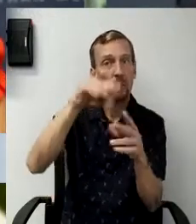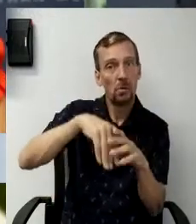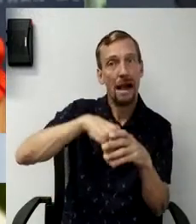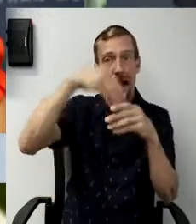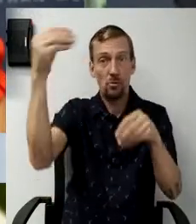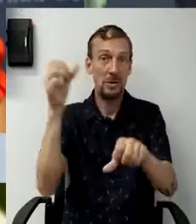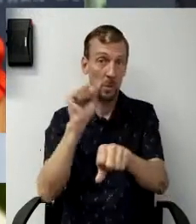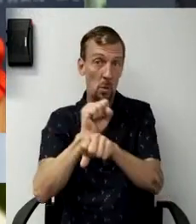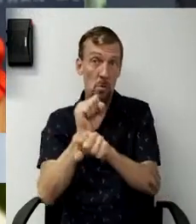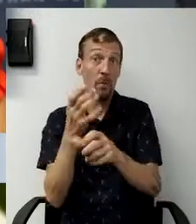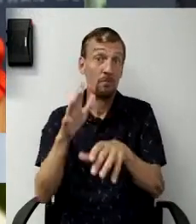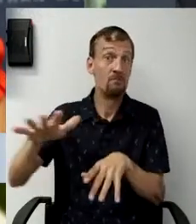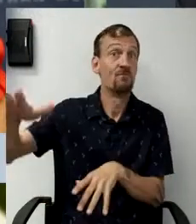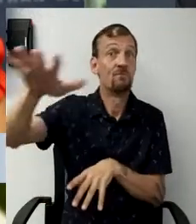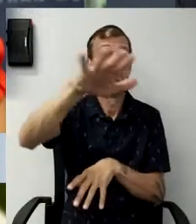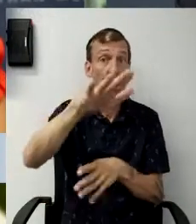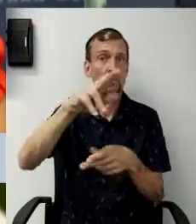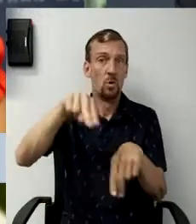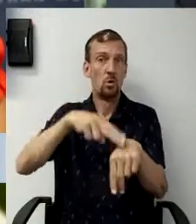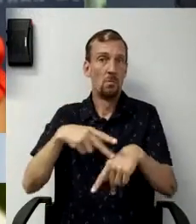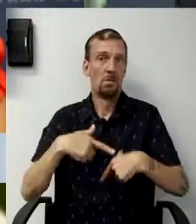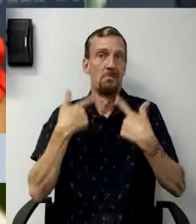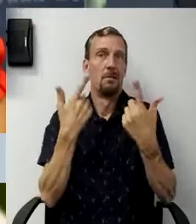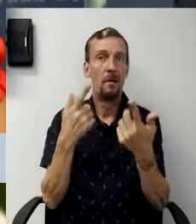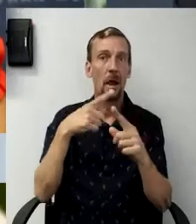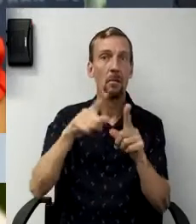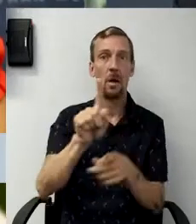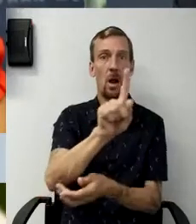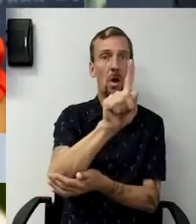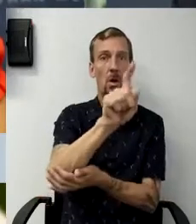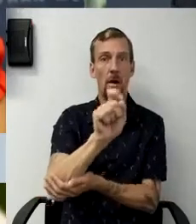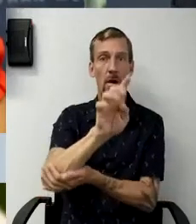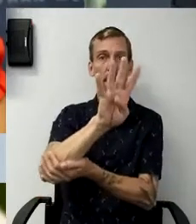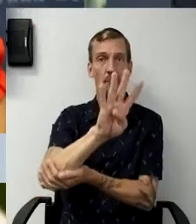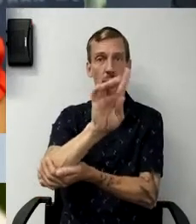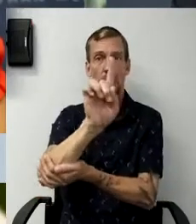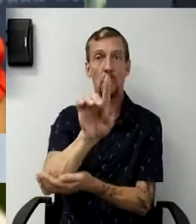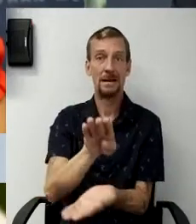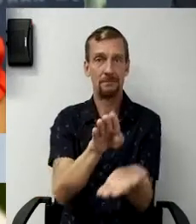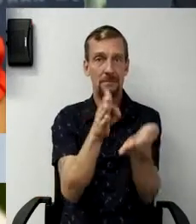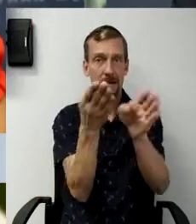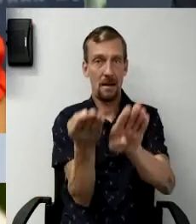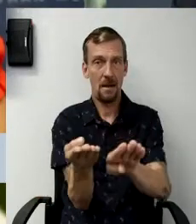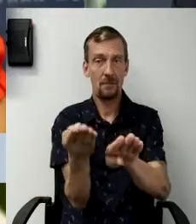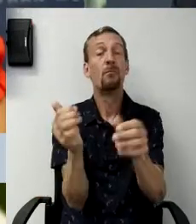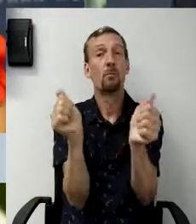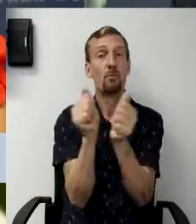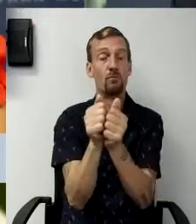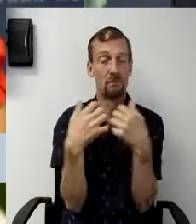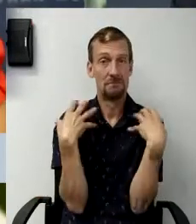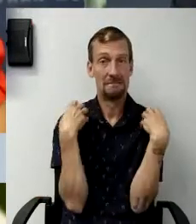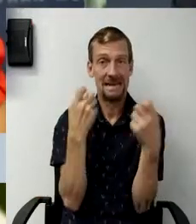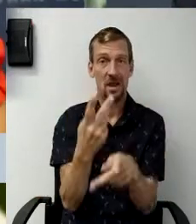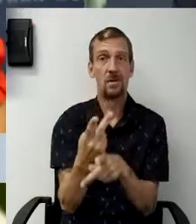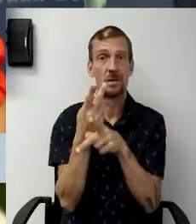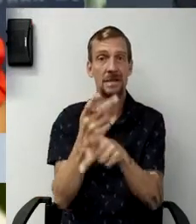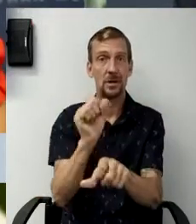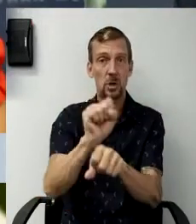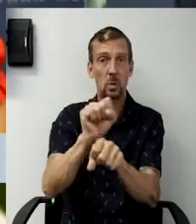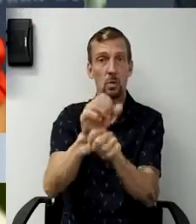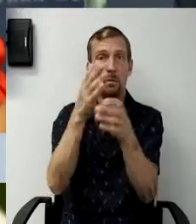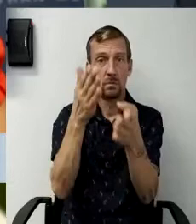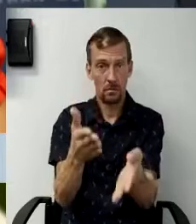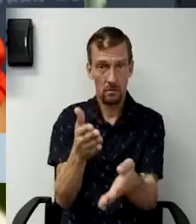of it. And there have been 141 deaths among healthcare workers.